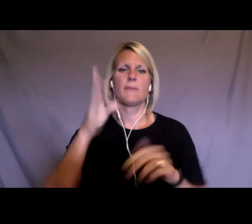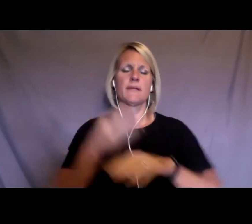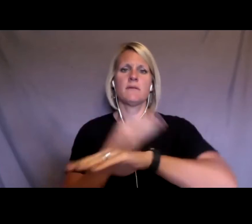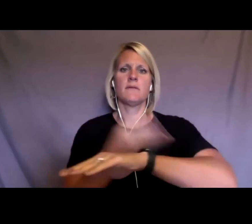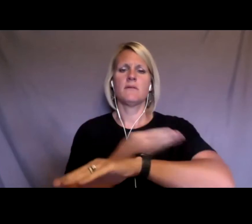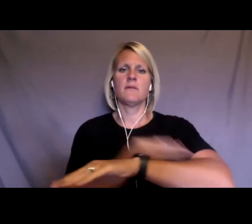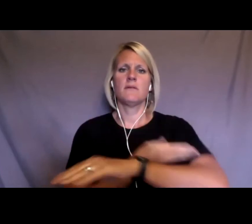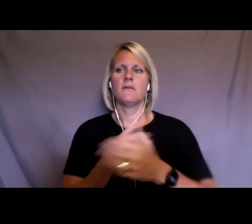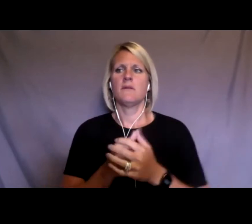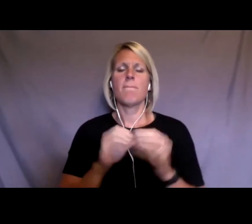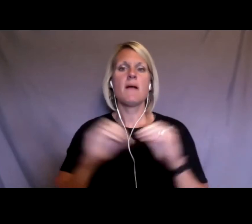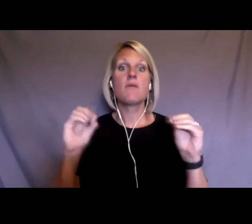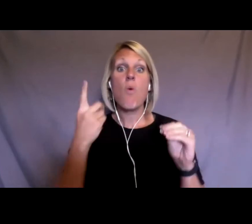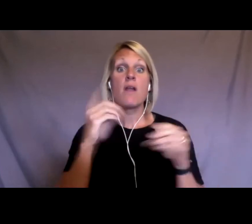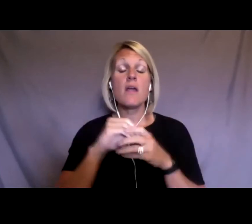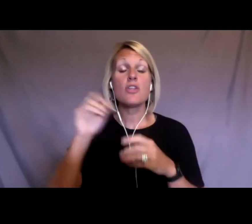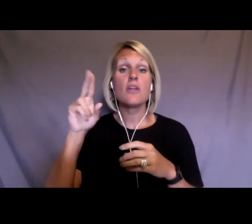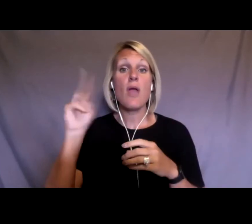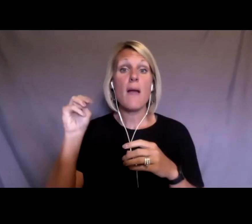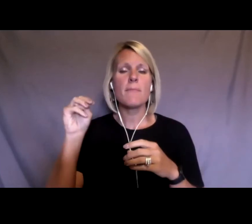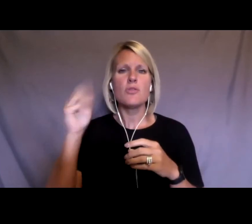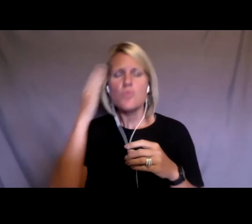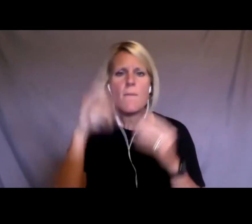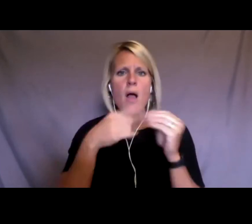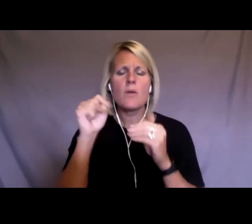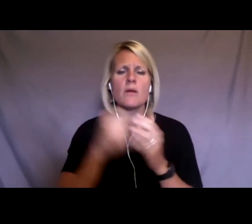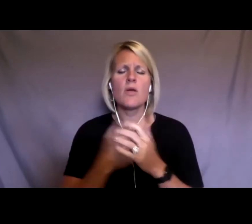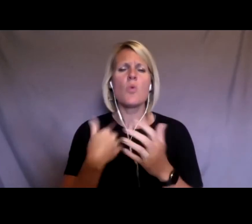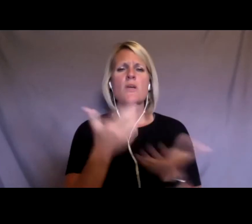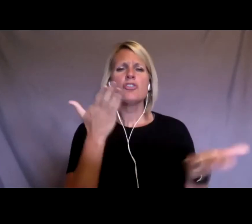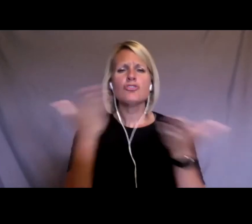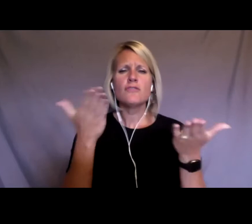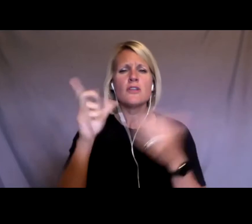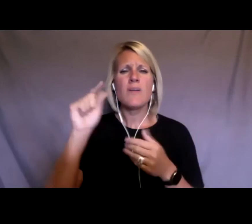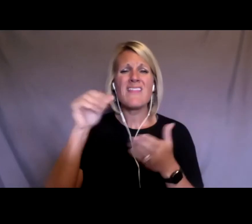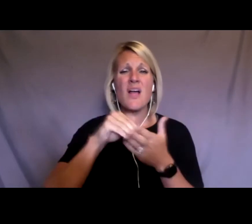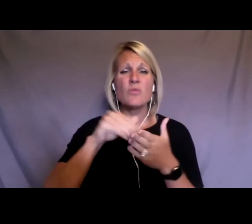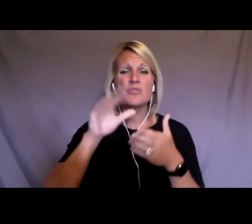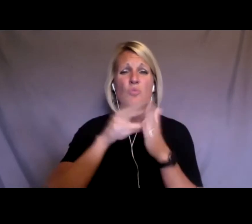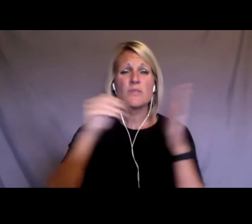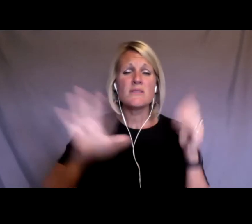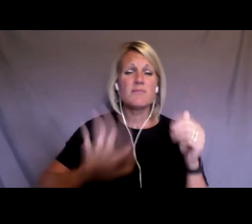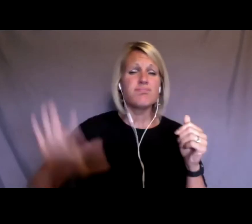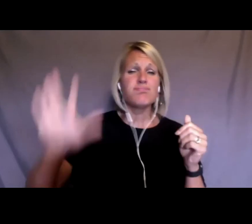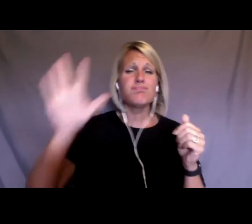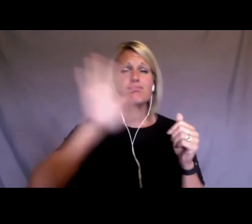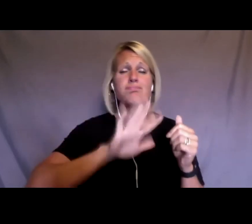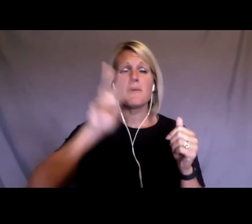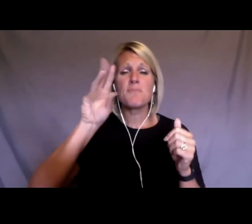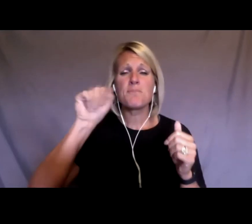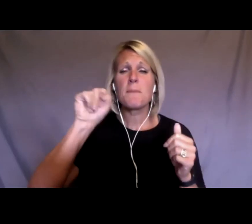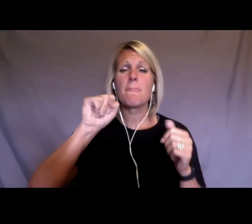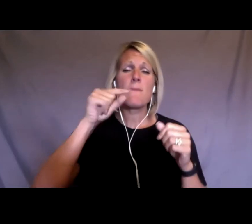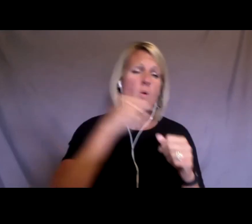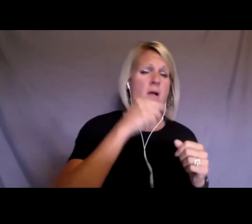knew about it. We serve over 20,000 students from all around the state, all around the city, about 3,000 to